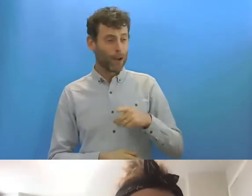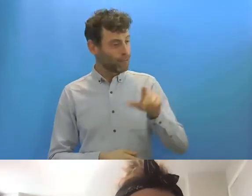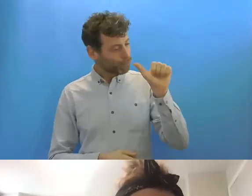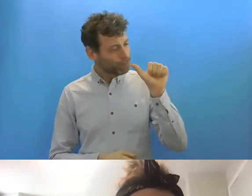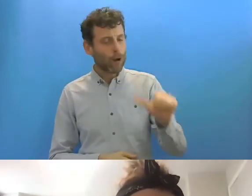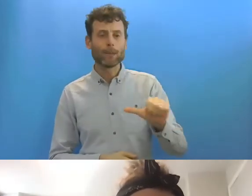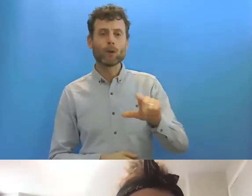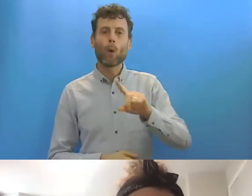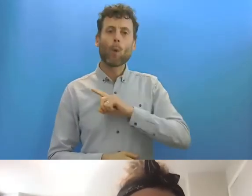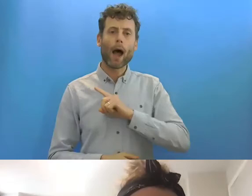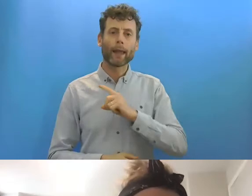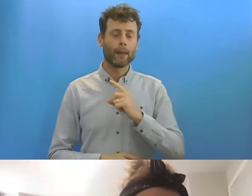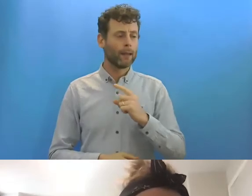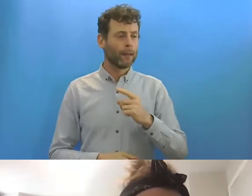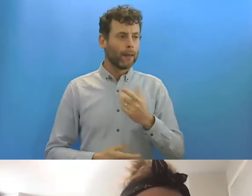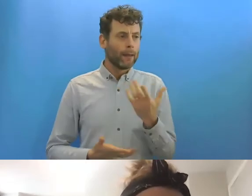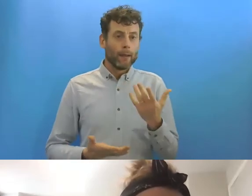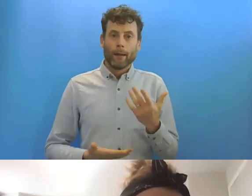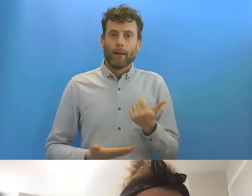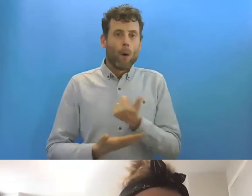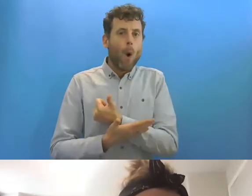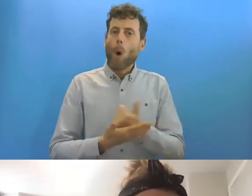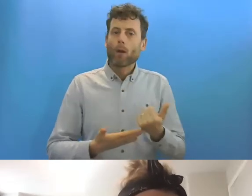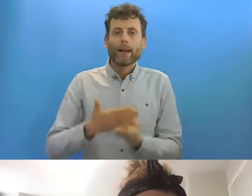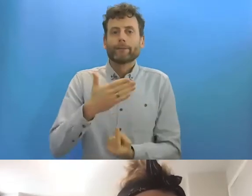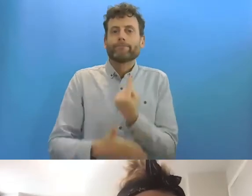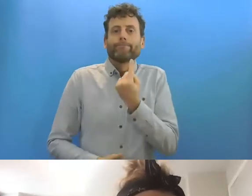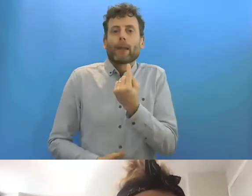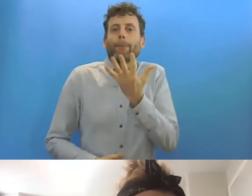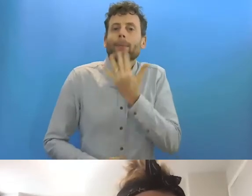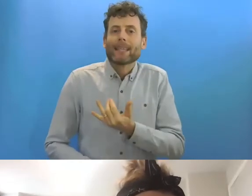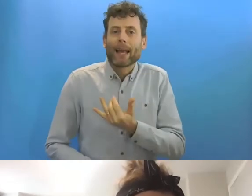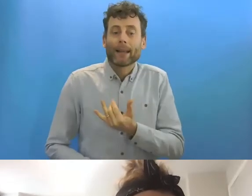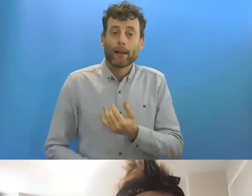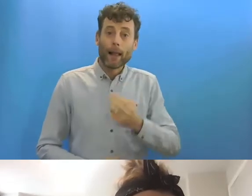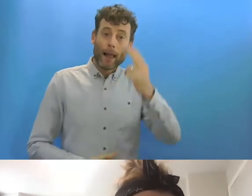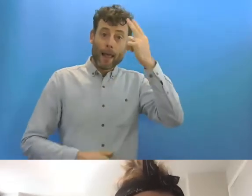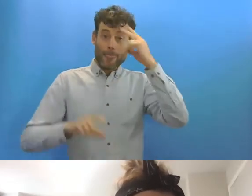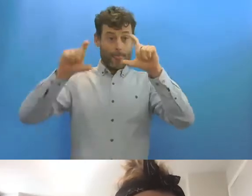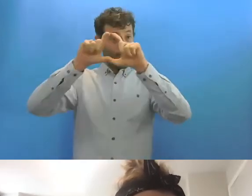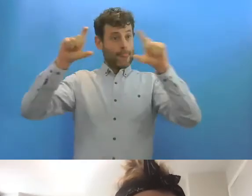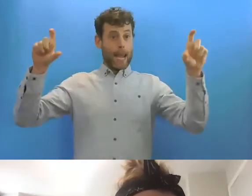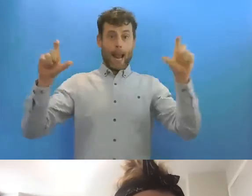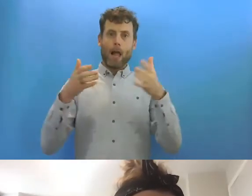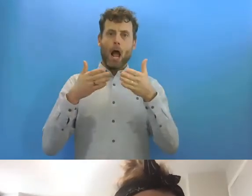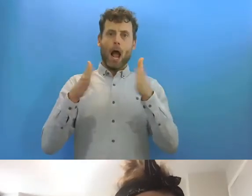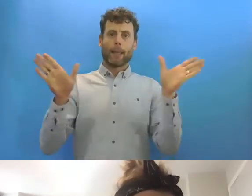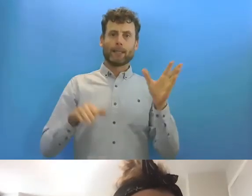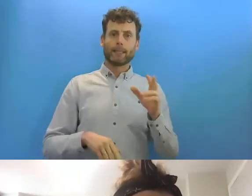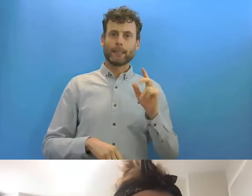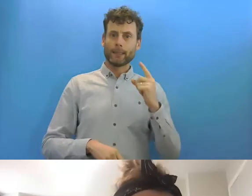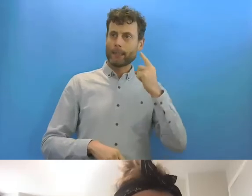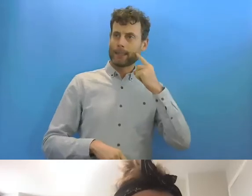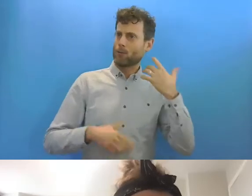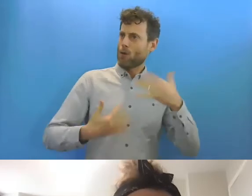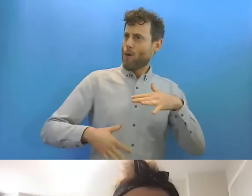really do try and say that. The name Unlimited and sometimes the brand seems really, really huge. When you think of it, it